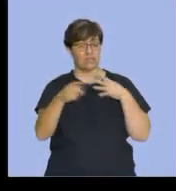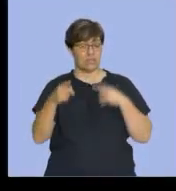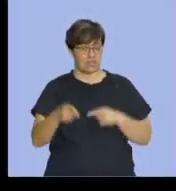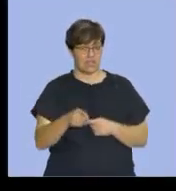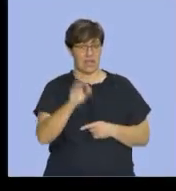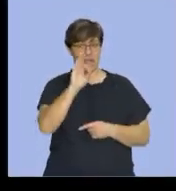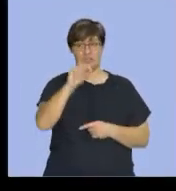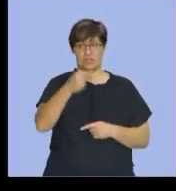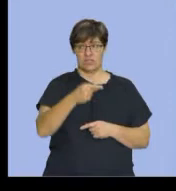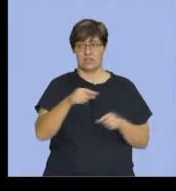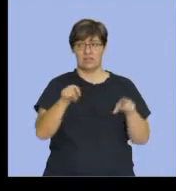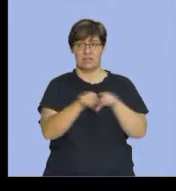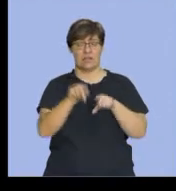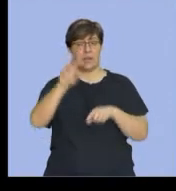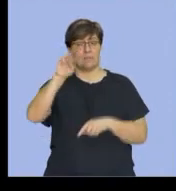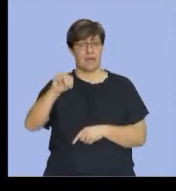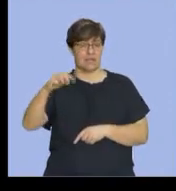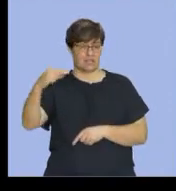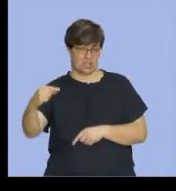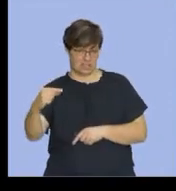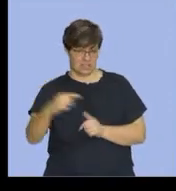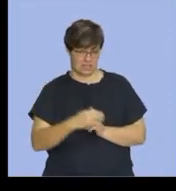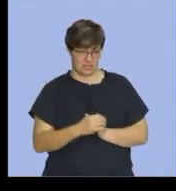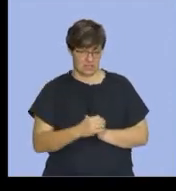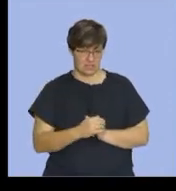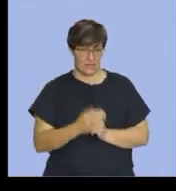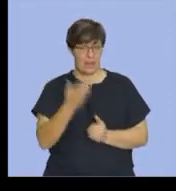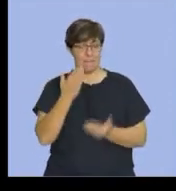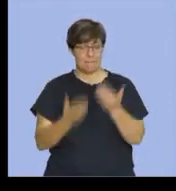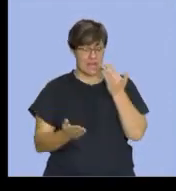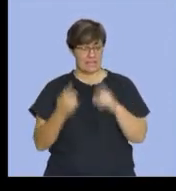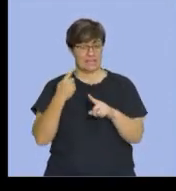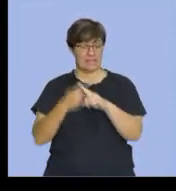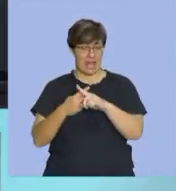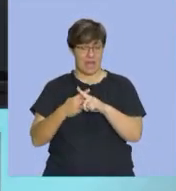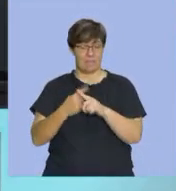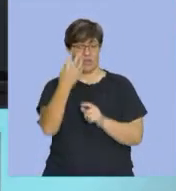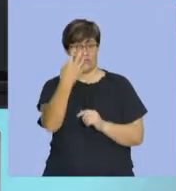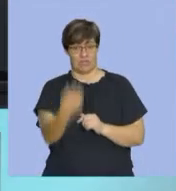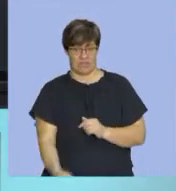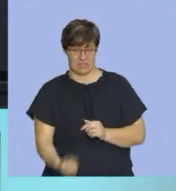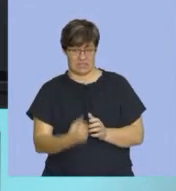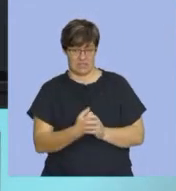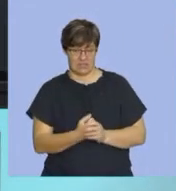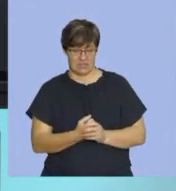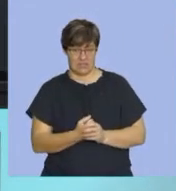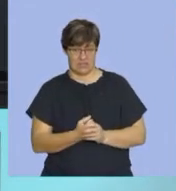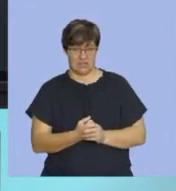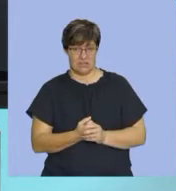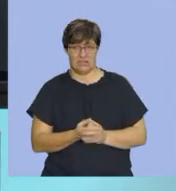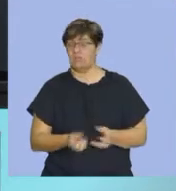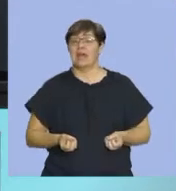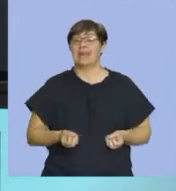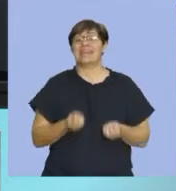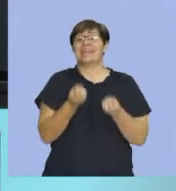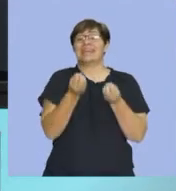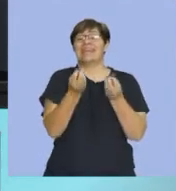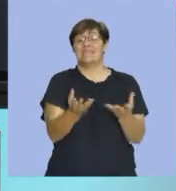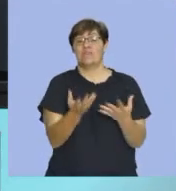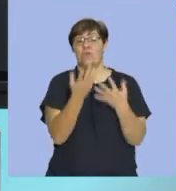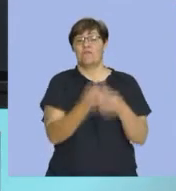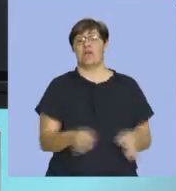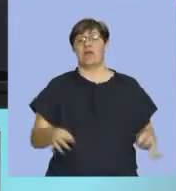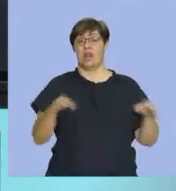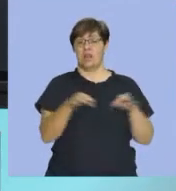mass times gravity. So the first thing we take note of is this. They're not necessarily going to give you the